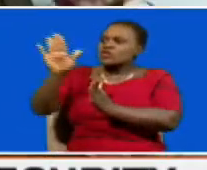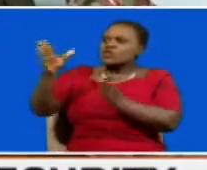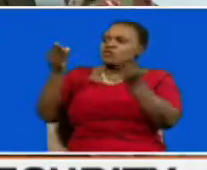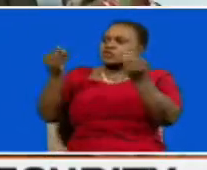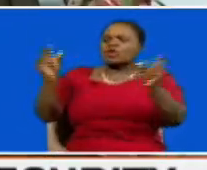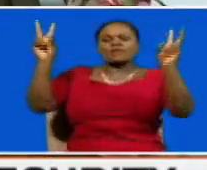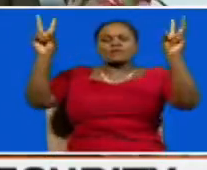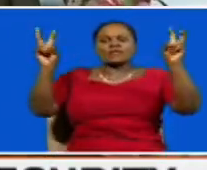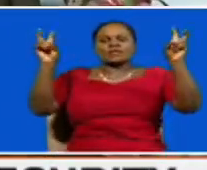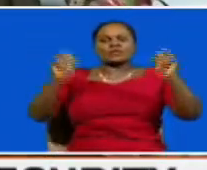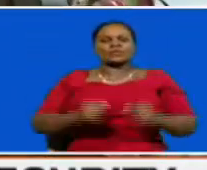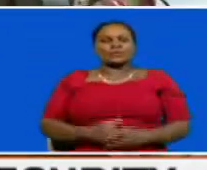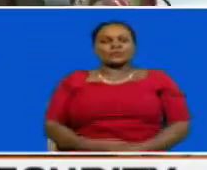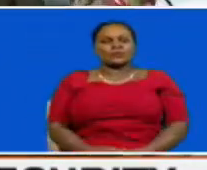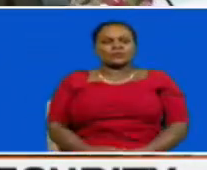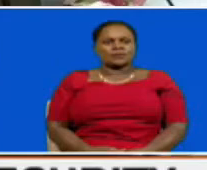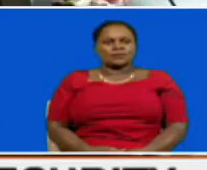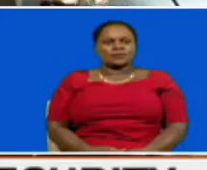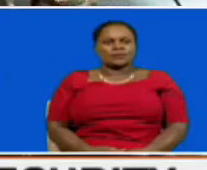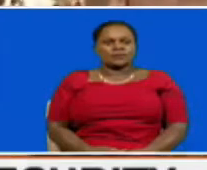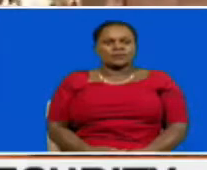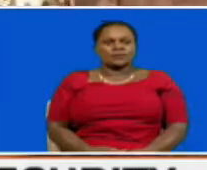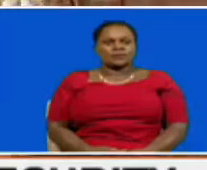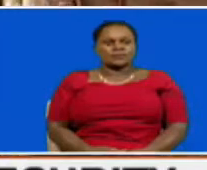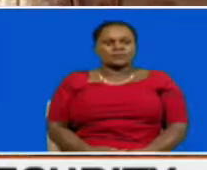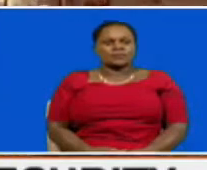hiyo issue. Willy Lusige, KTN News,